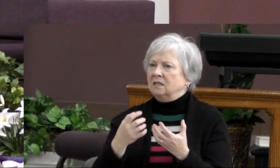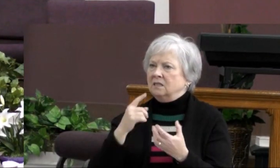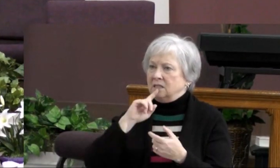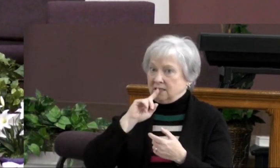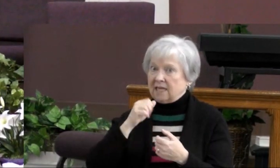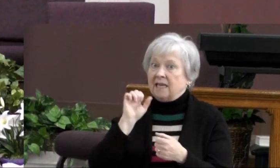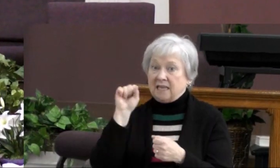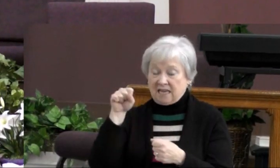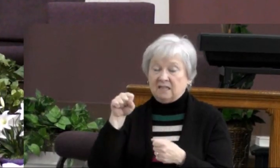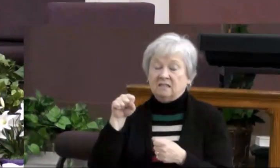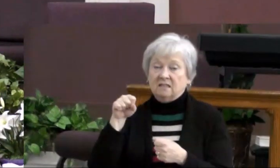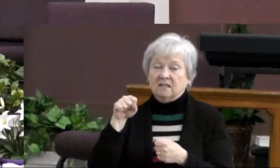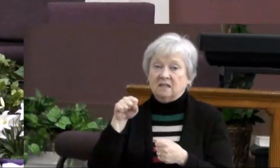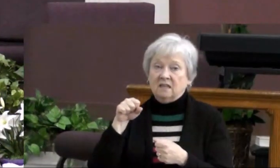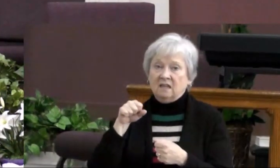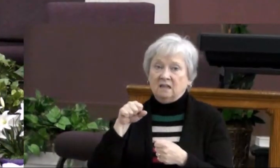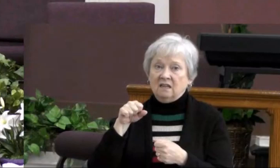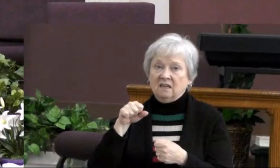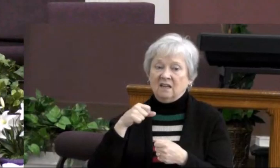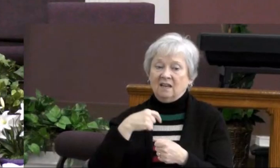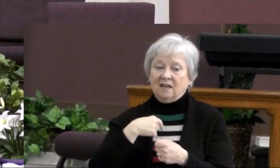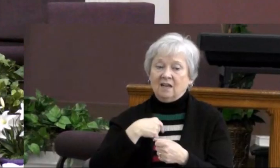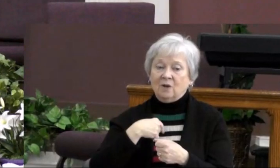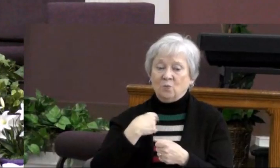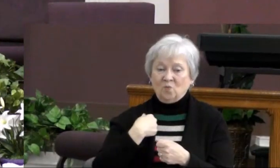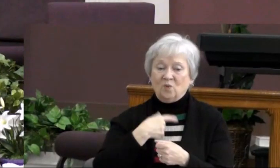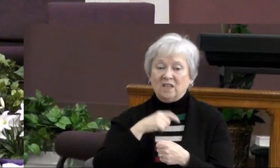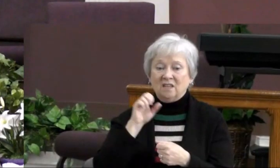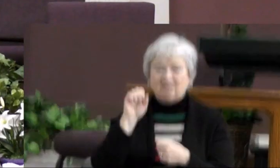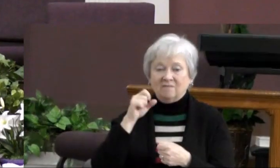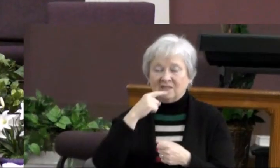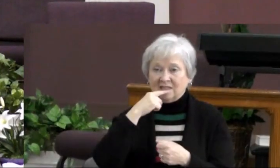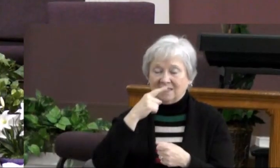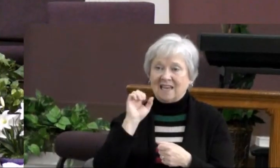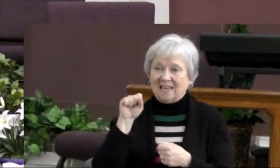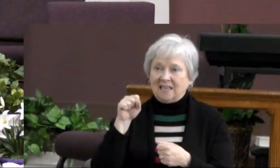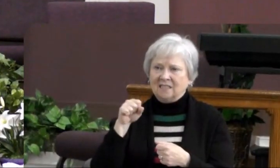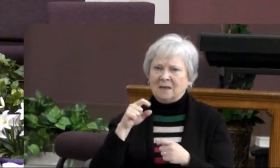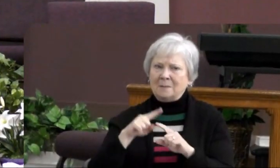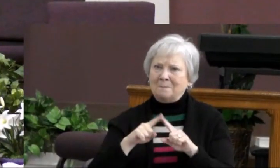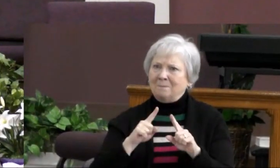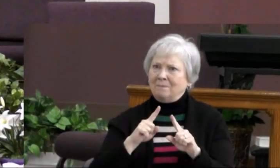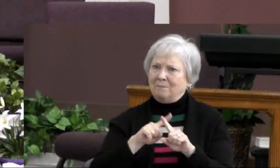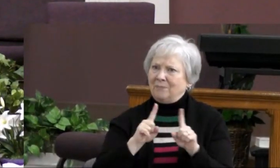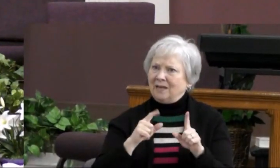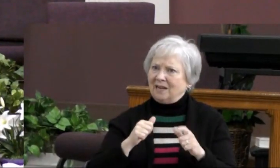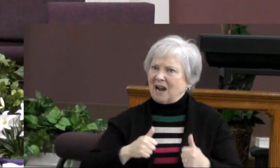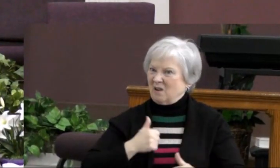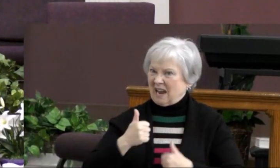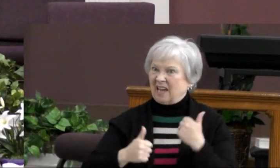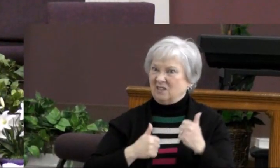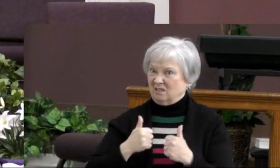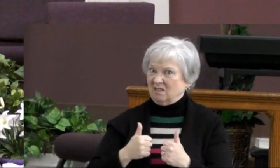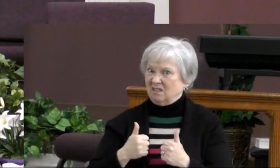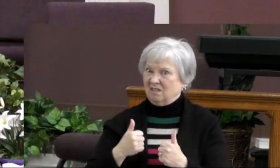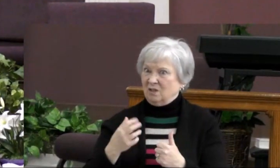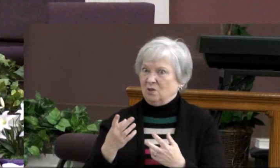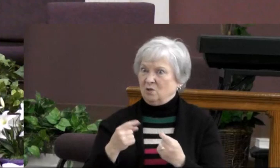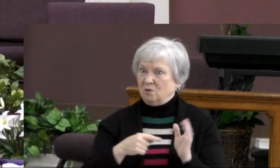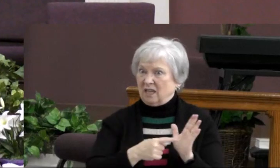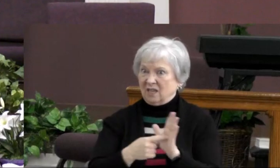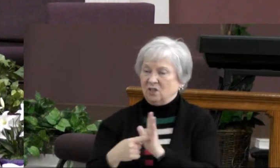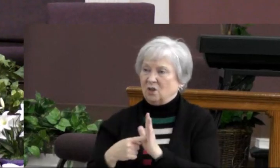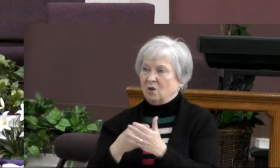we want to say yes, and I think we do, but do we always show that in the way we live our life? The